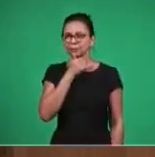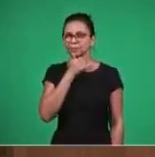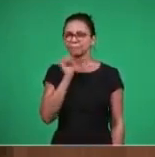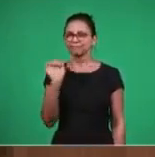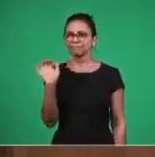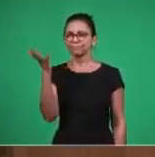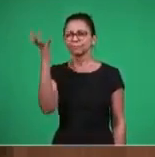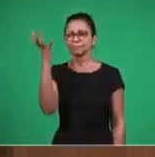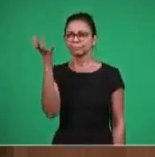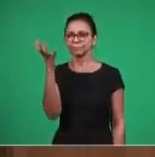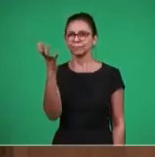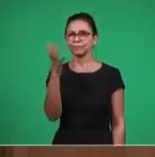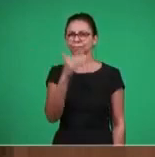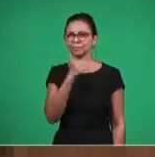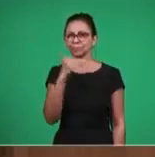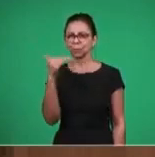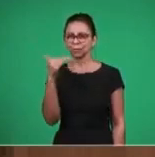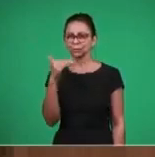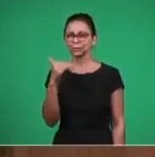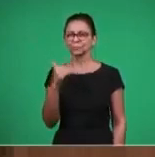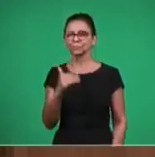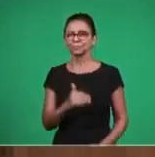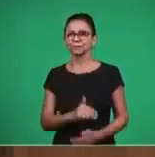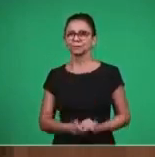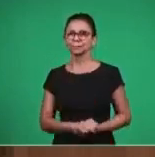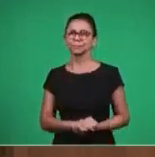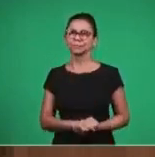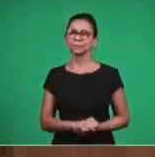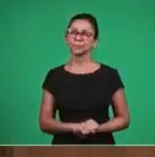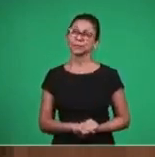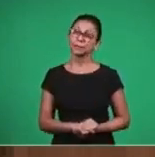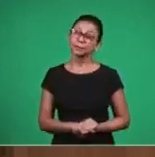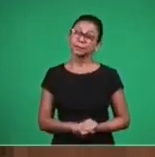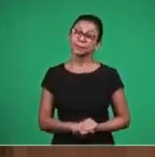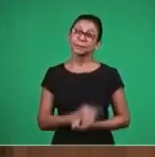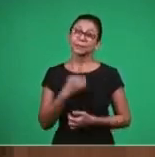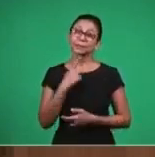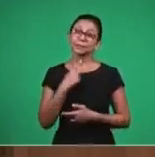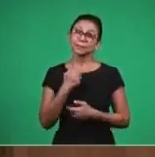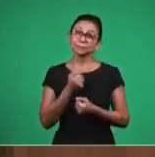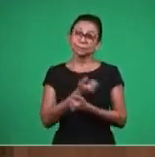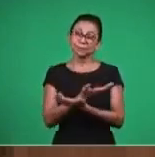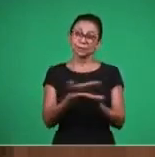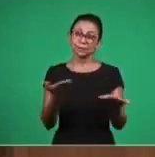This sad event. And want to